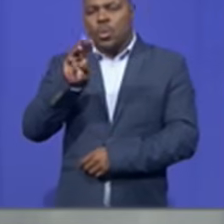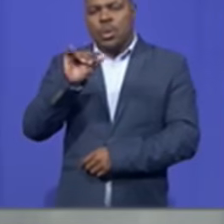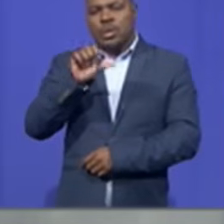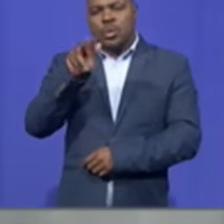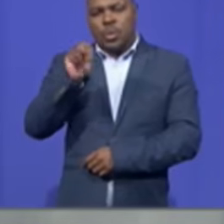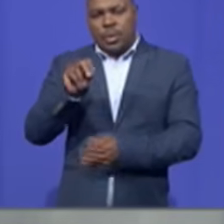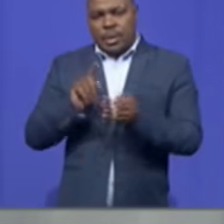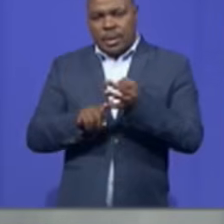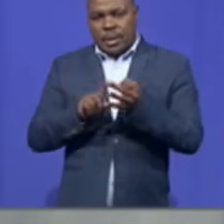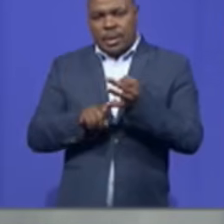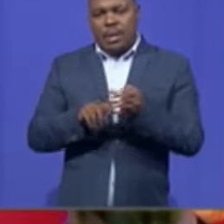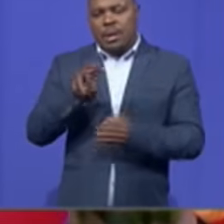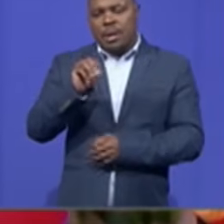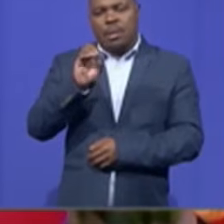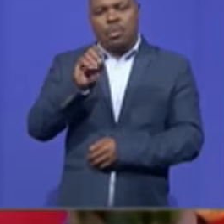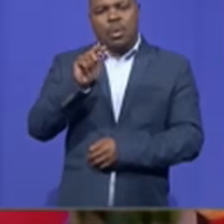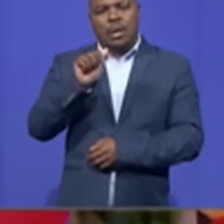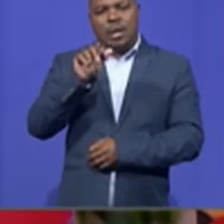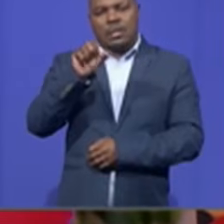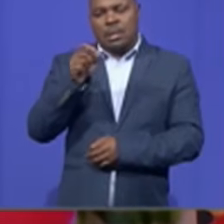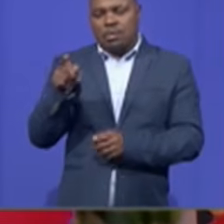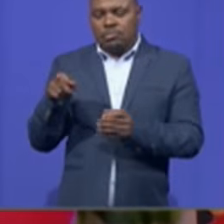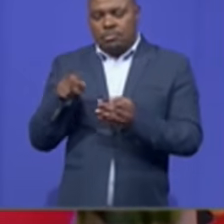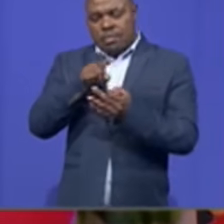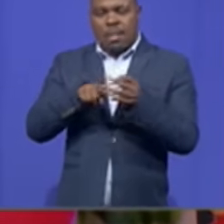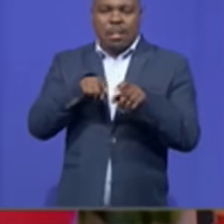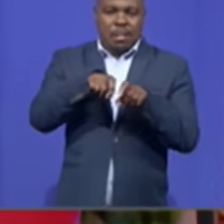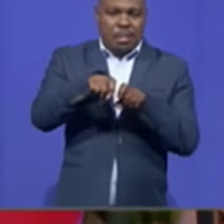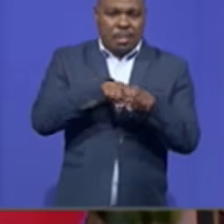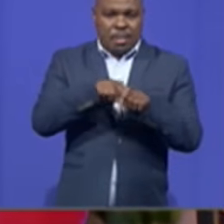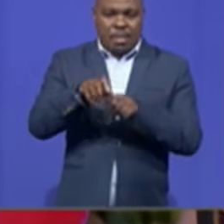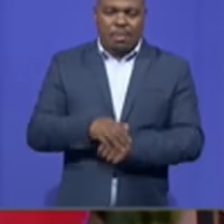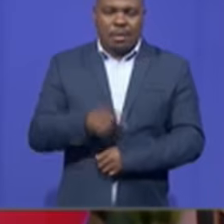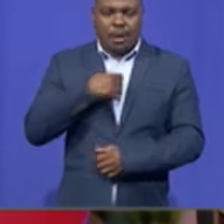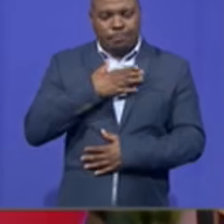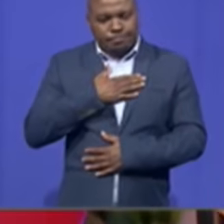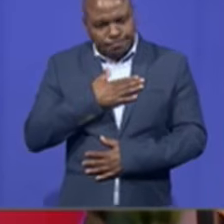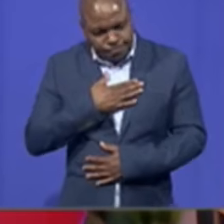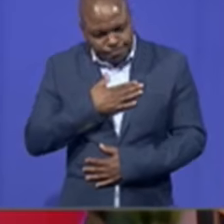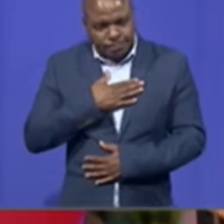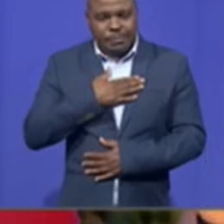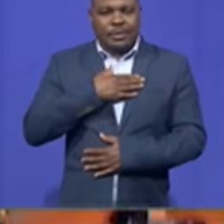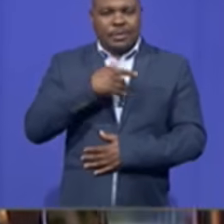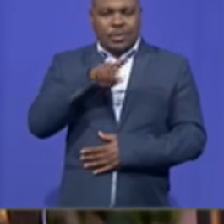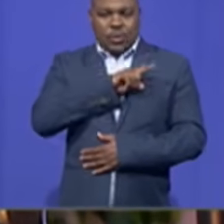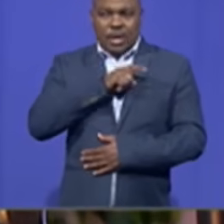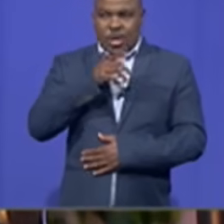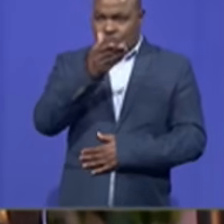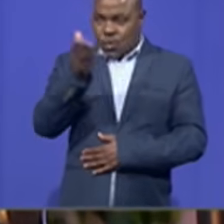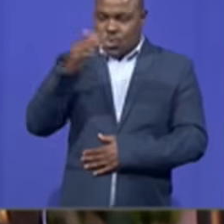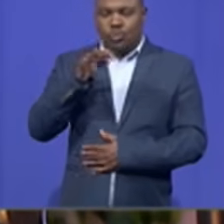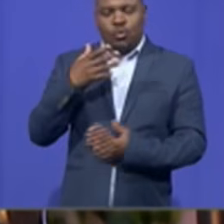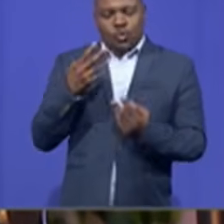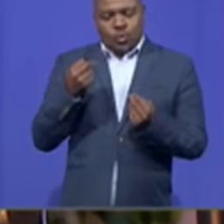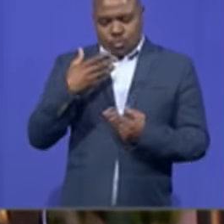le motlatso Thecheng. It's a great honor and a privilege to stand here as your newly elected